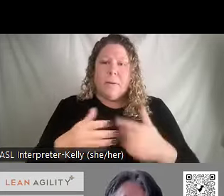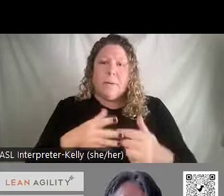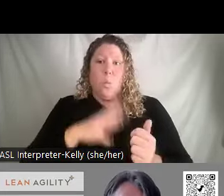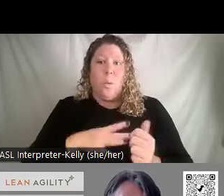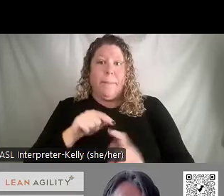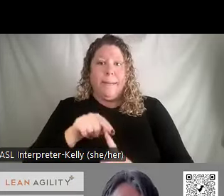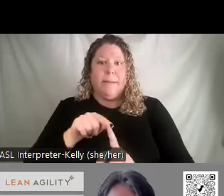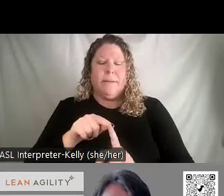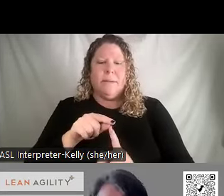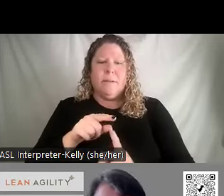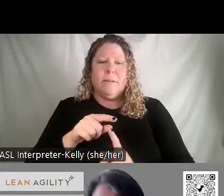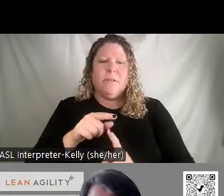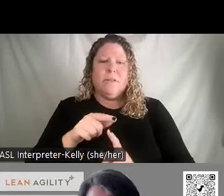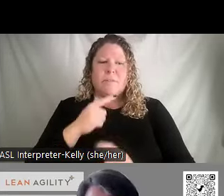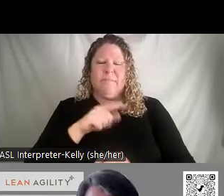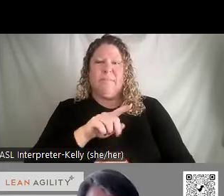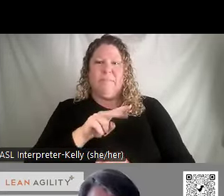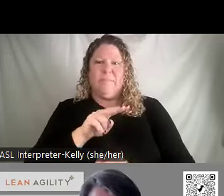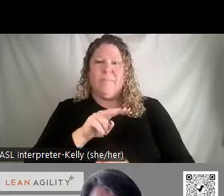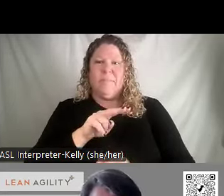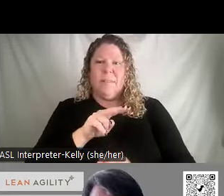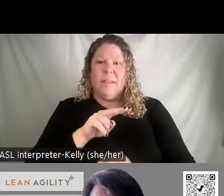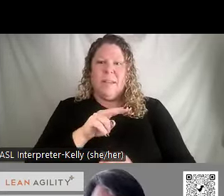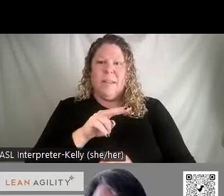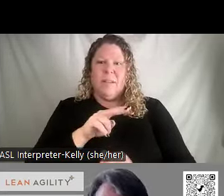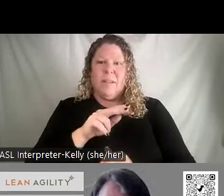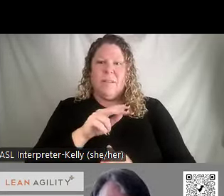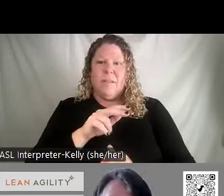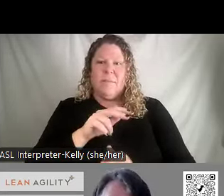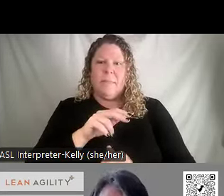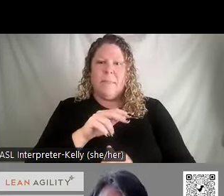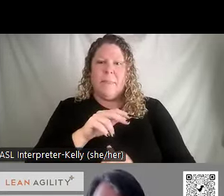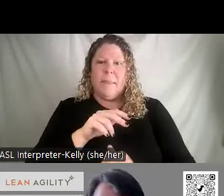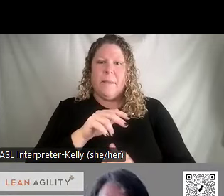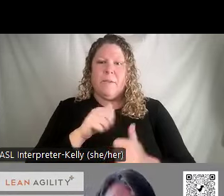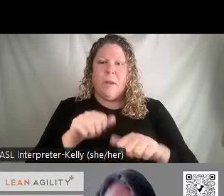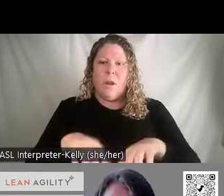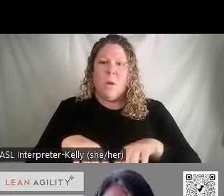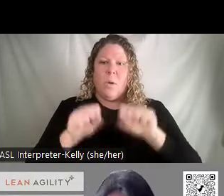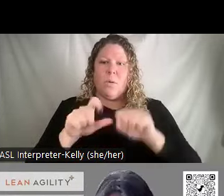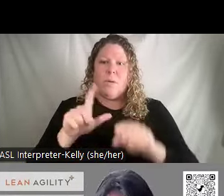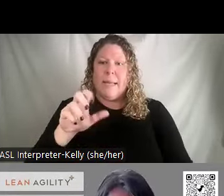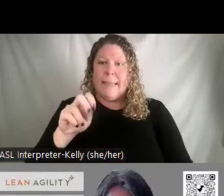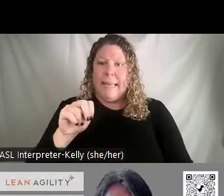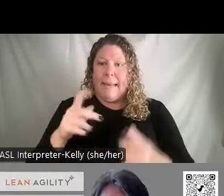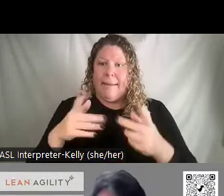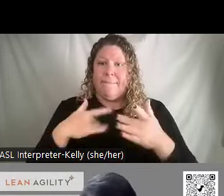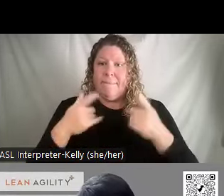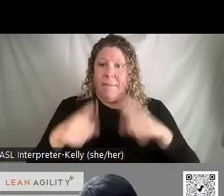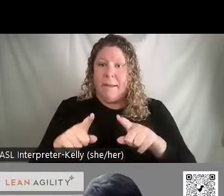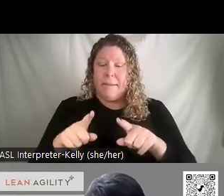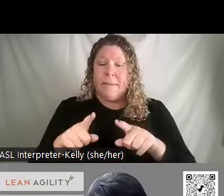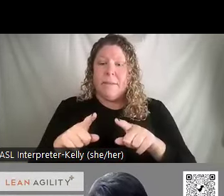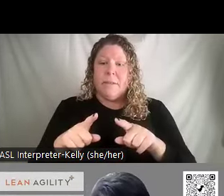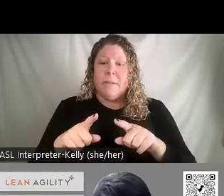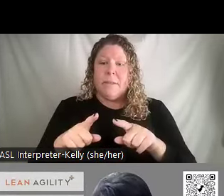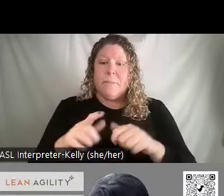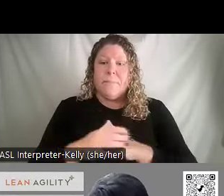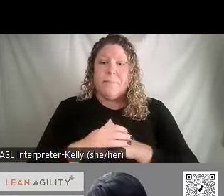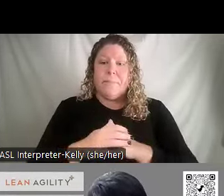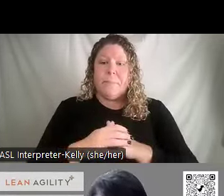get her, who ran an important region, to do a lean event, to pilot a concept. To pilot a